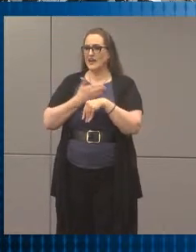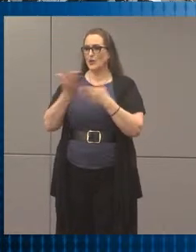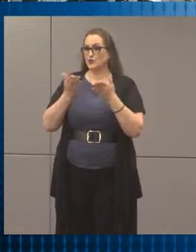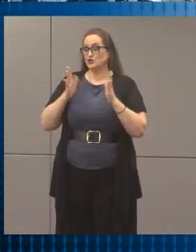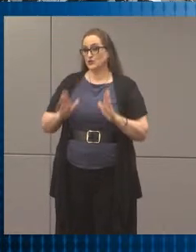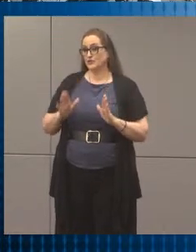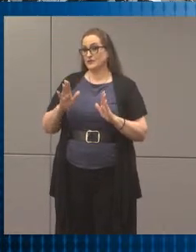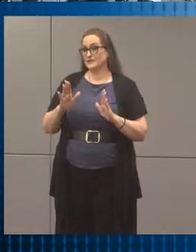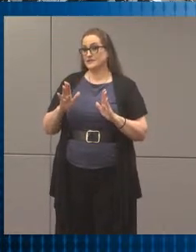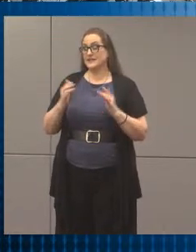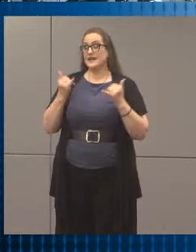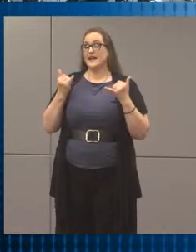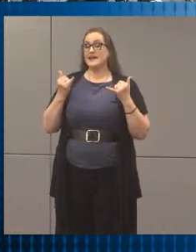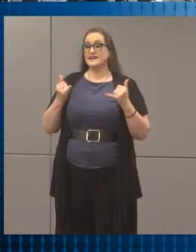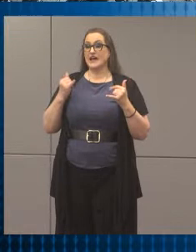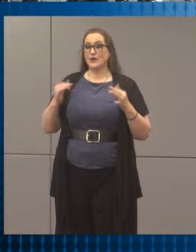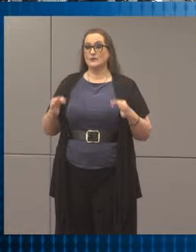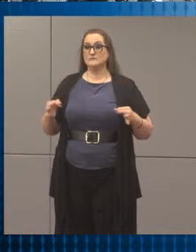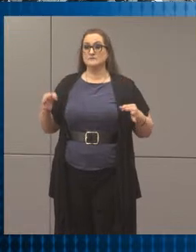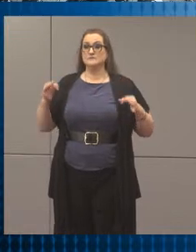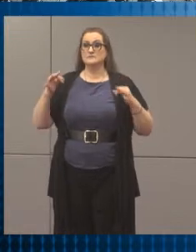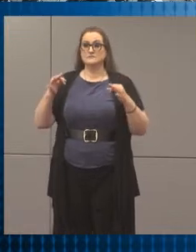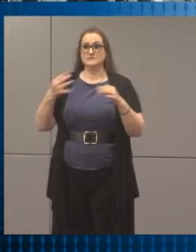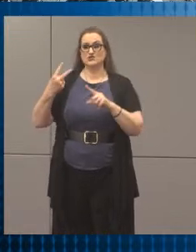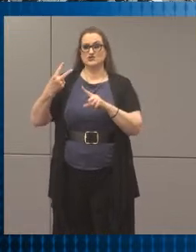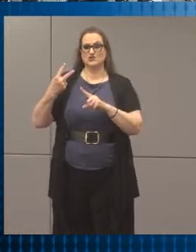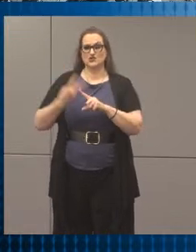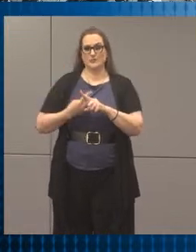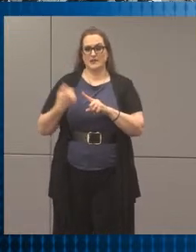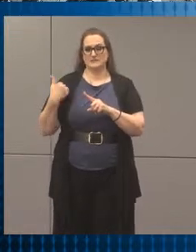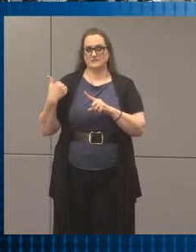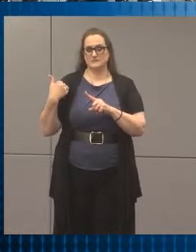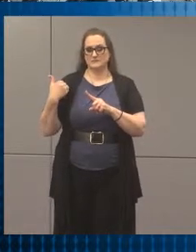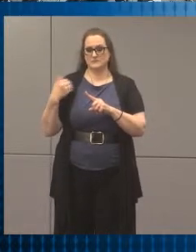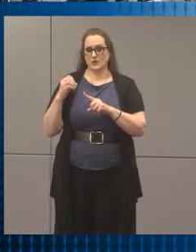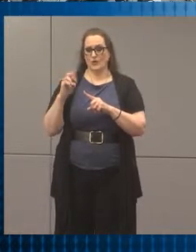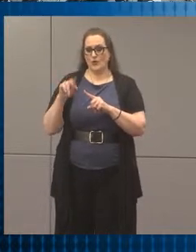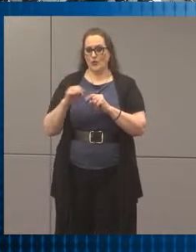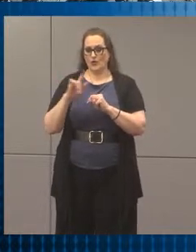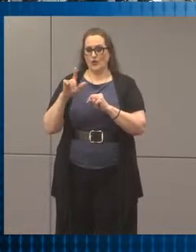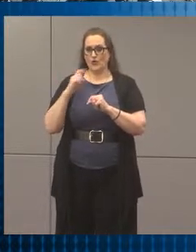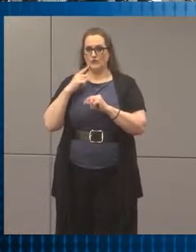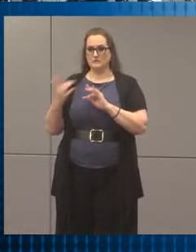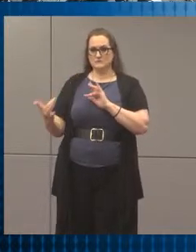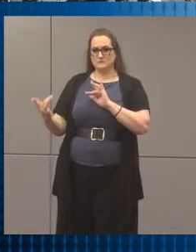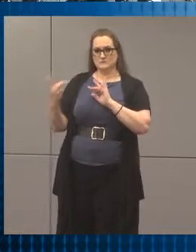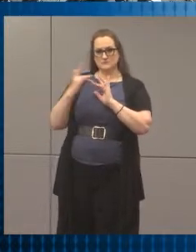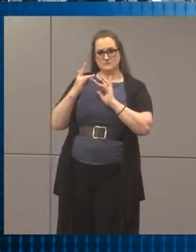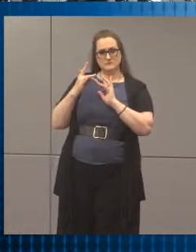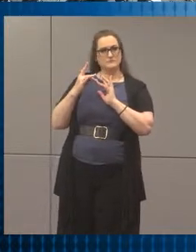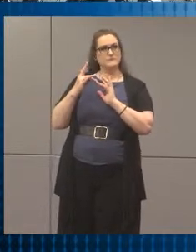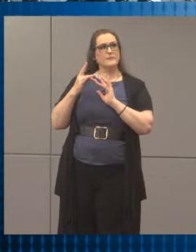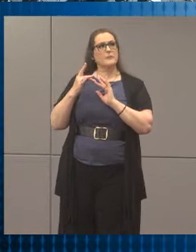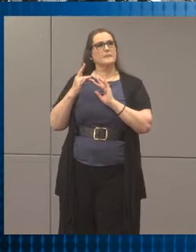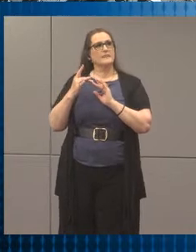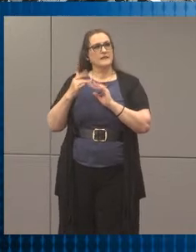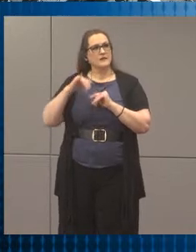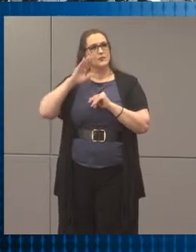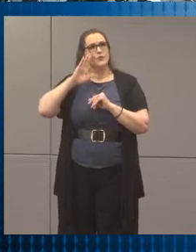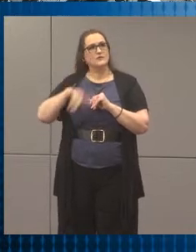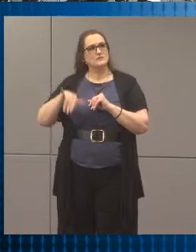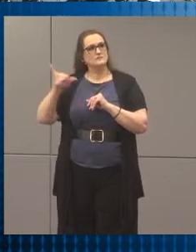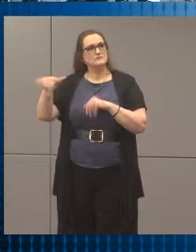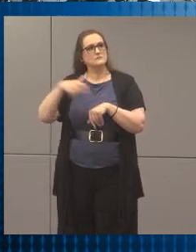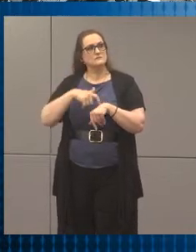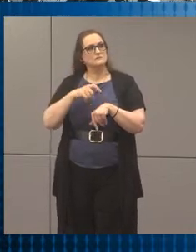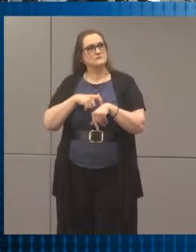Fast forward to about 2 months ago, when Oracle contacted us, then we knew at that point